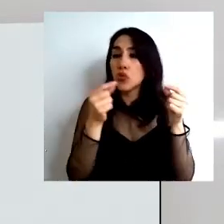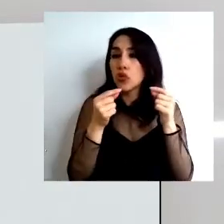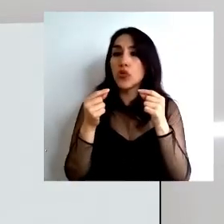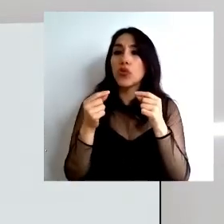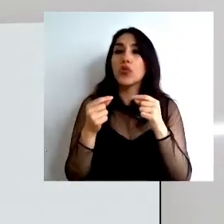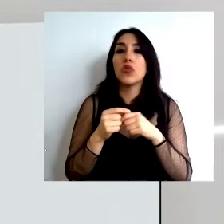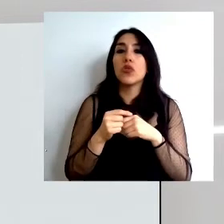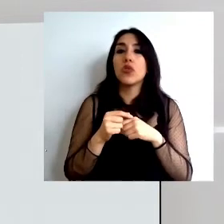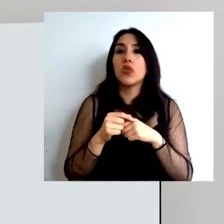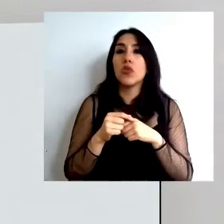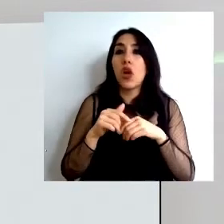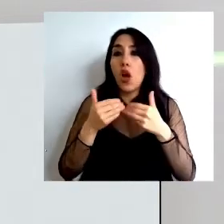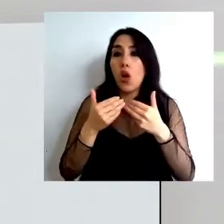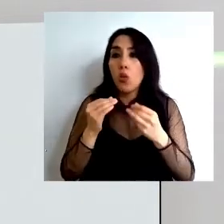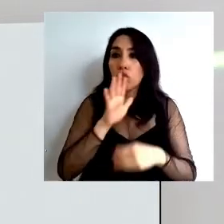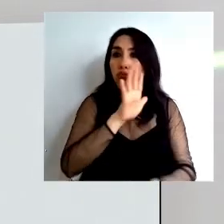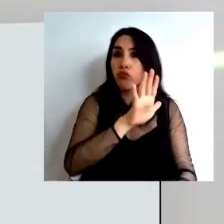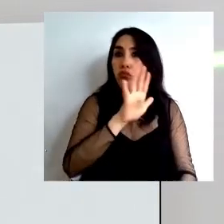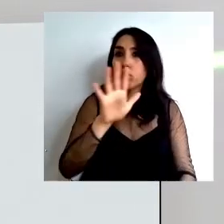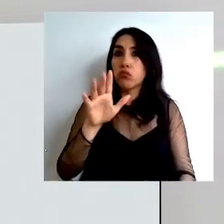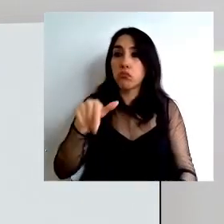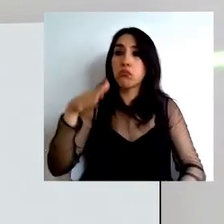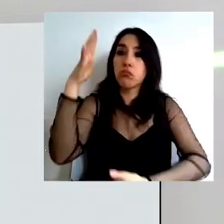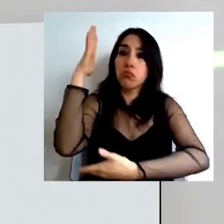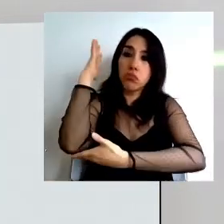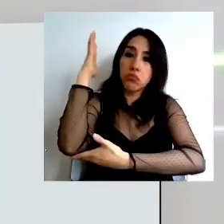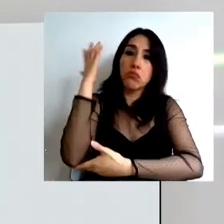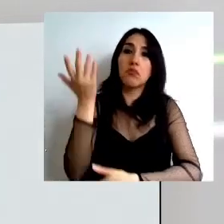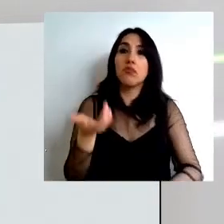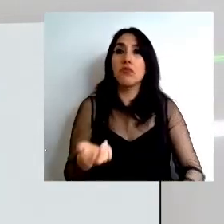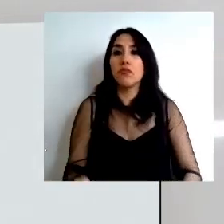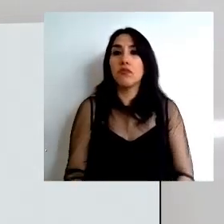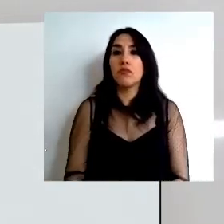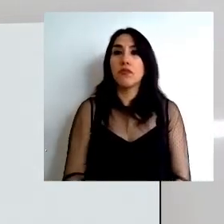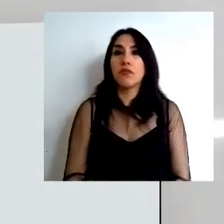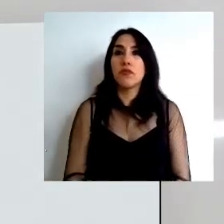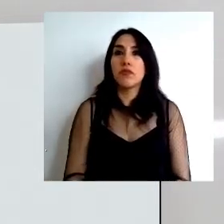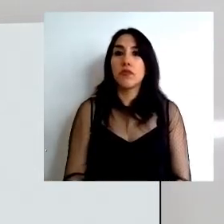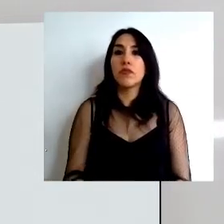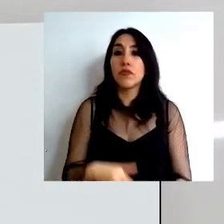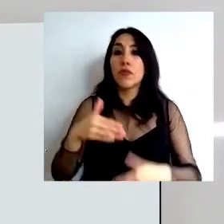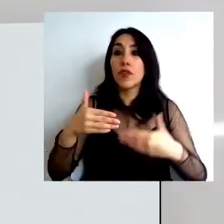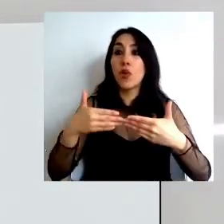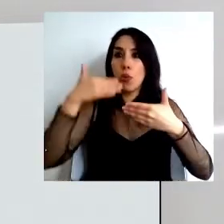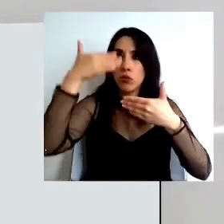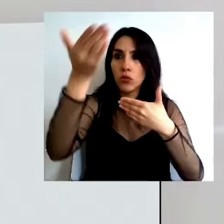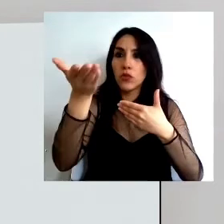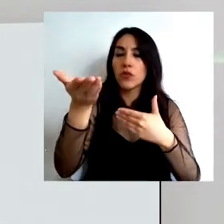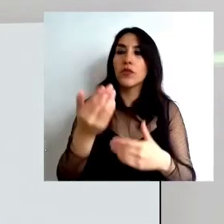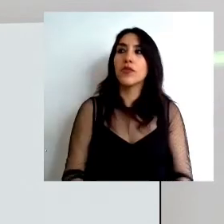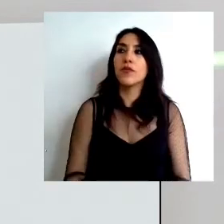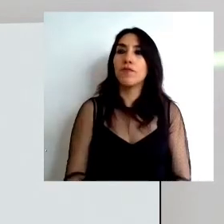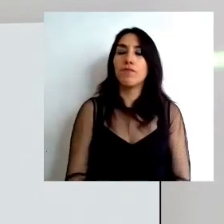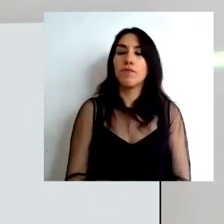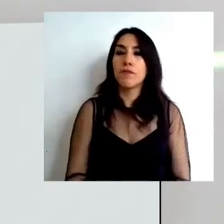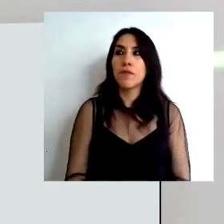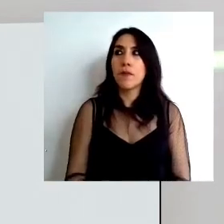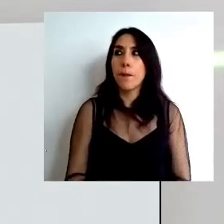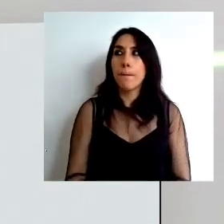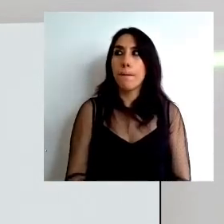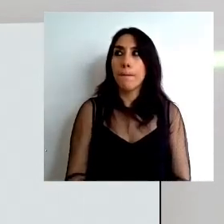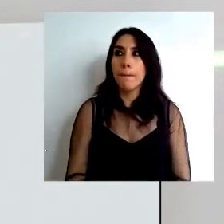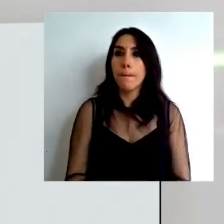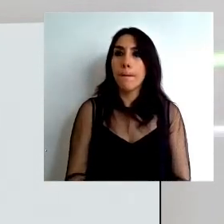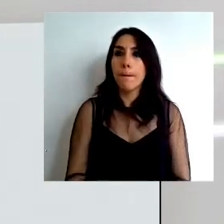Yeah, quite a broad range, but all fitting into this concept of easy language. And I